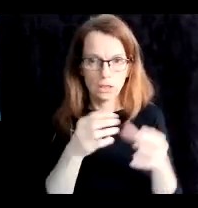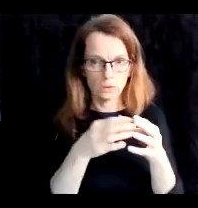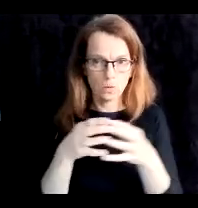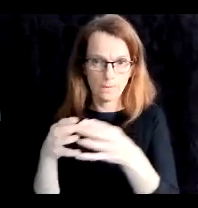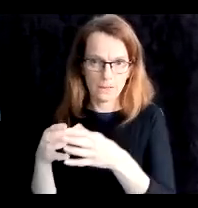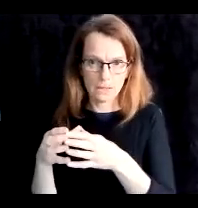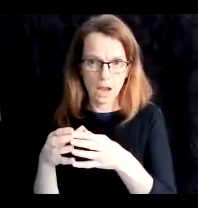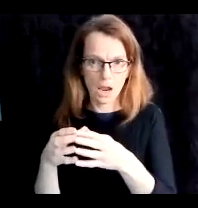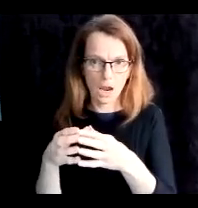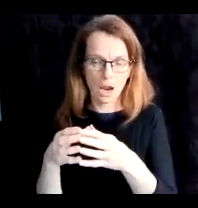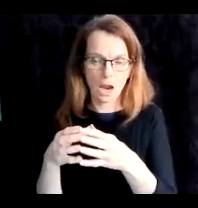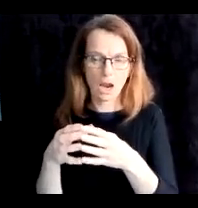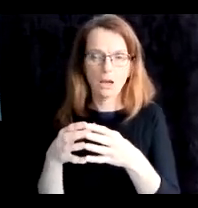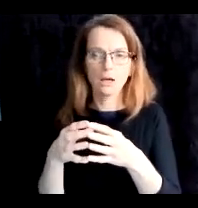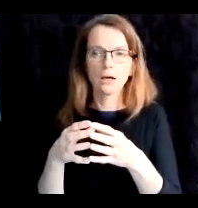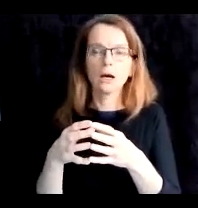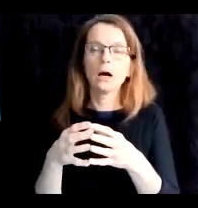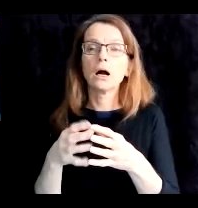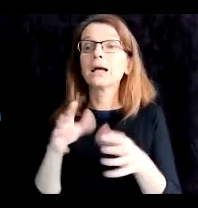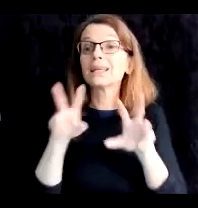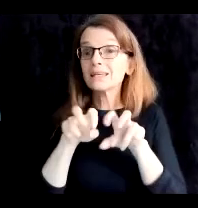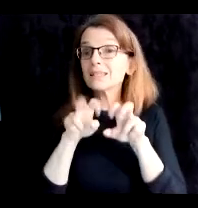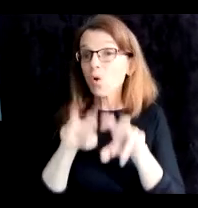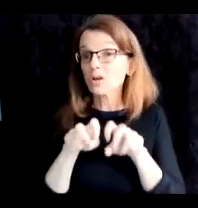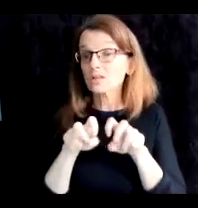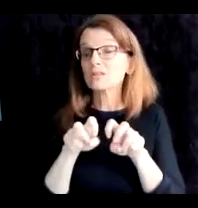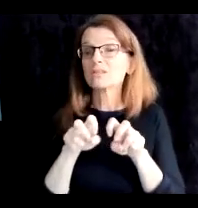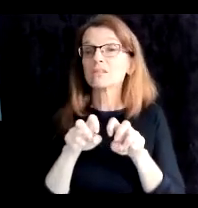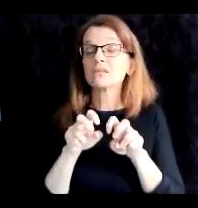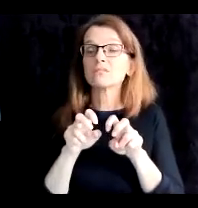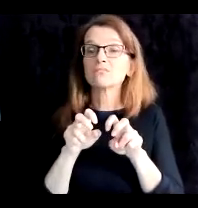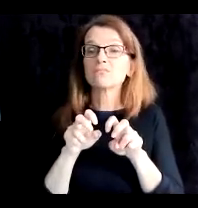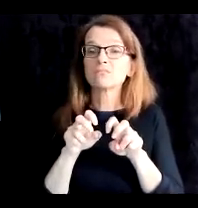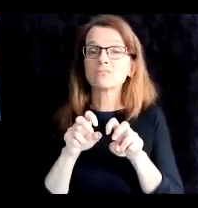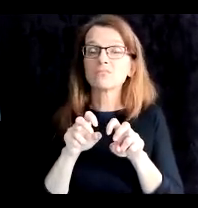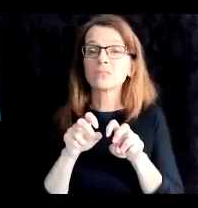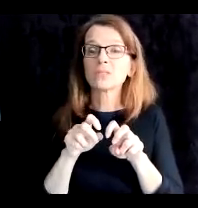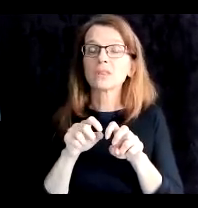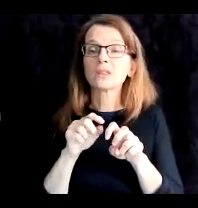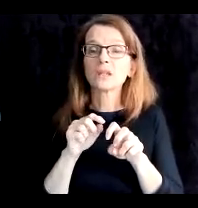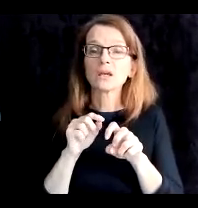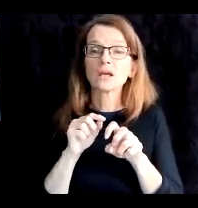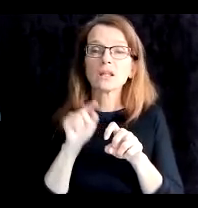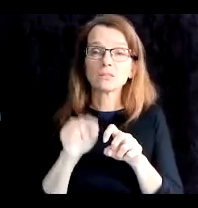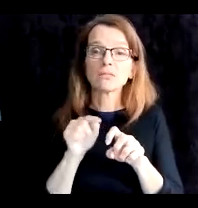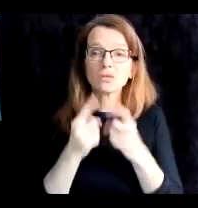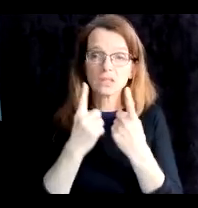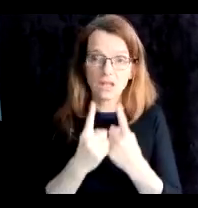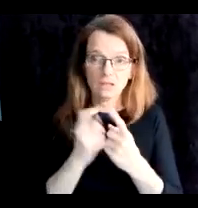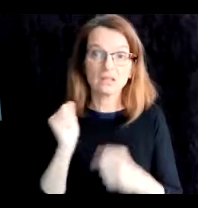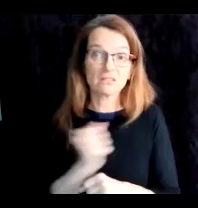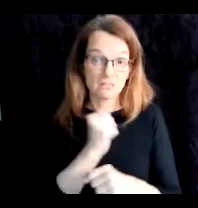the economic and political and social chaos that Venezuela is in now, unfortunately.